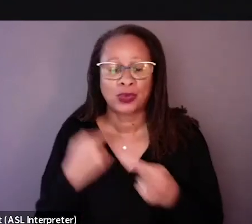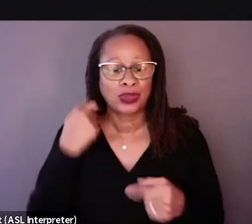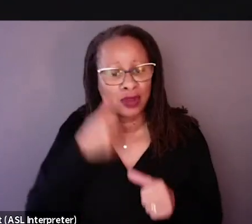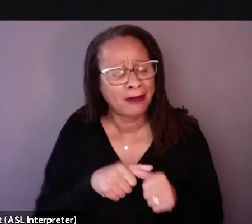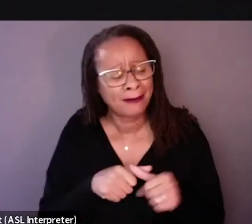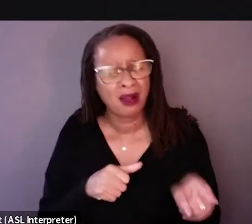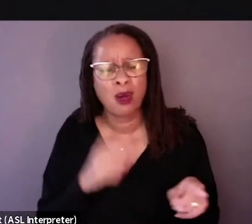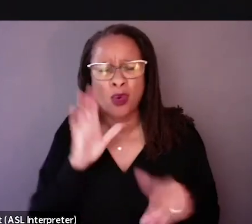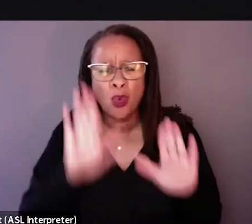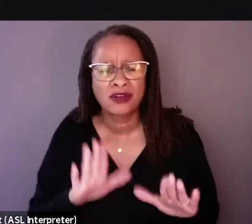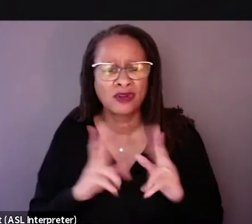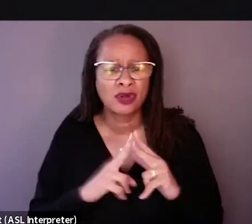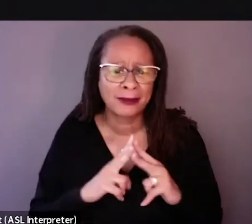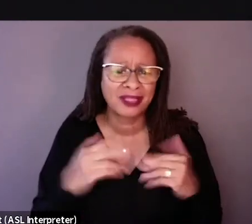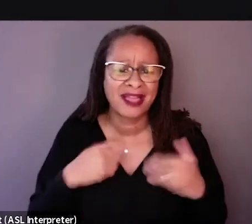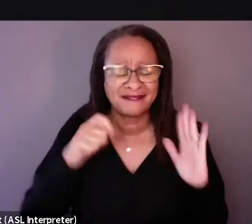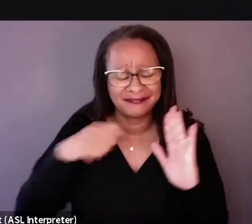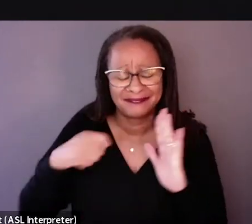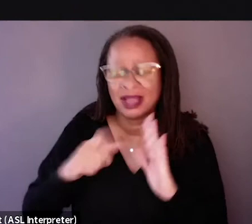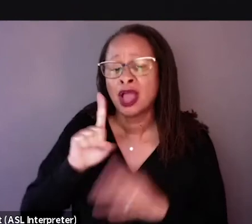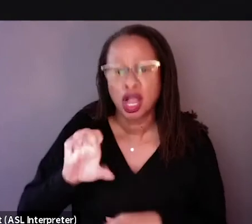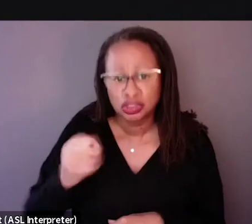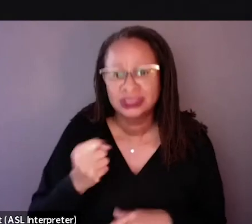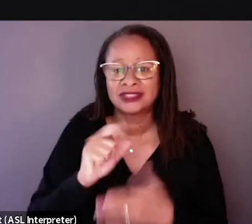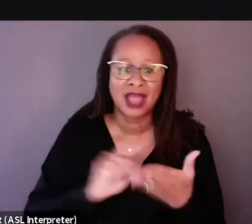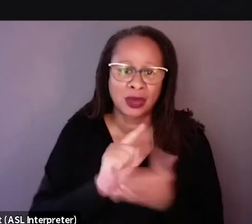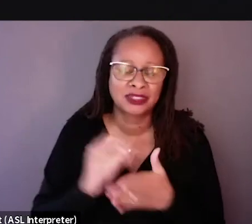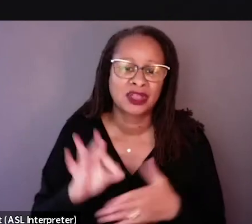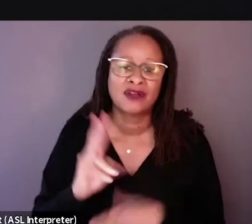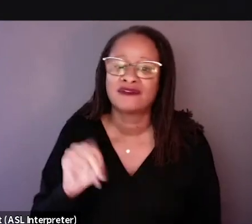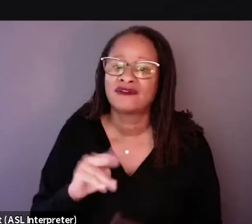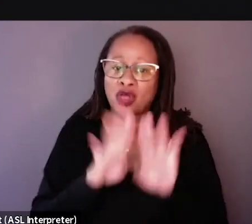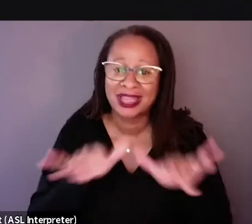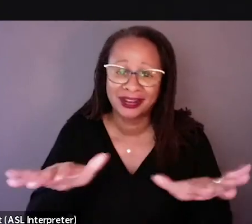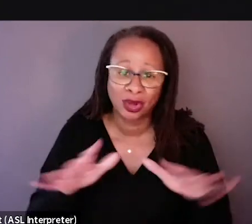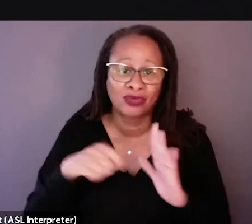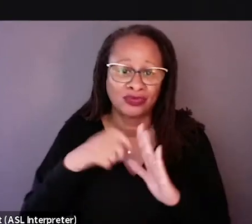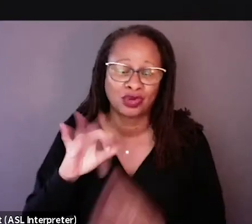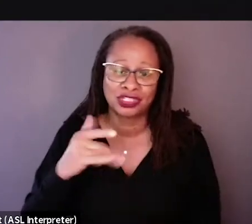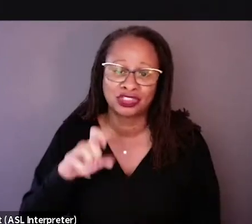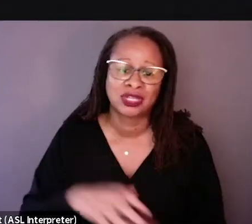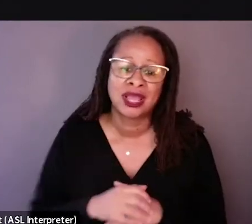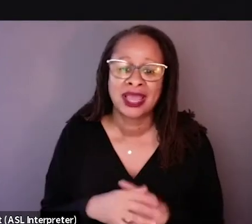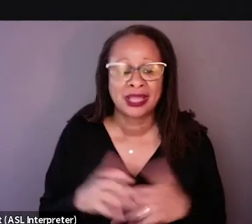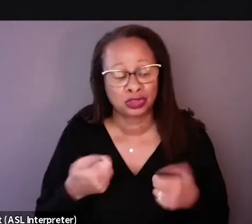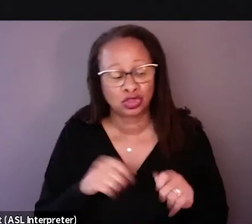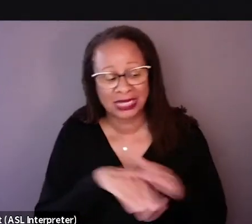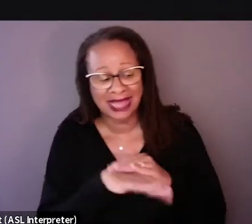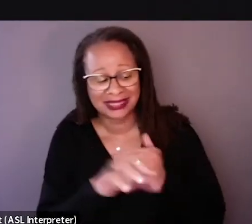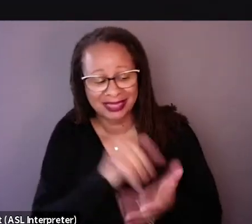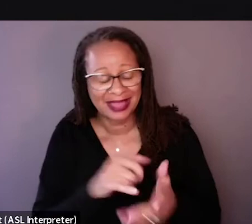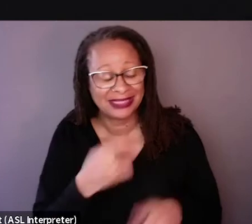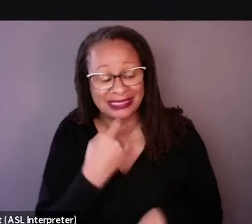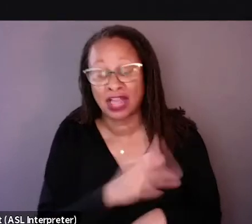oh, there's this wonderful couple that had shot hundreds of hours of volcano footage. Wouldn't it be a meaningful endeavor to try to access that and